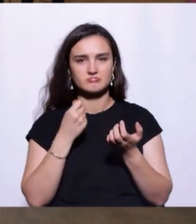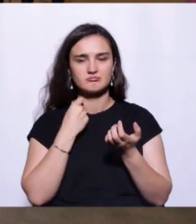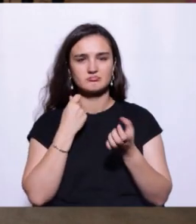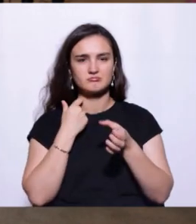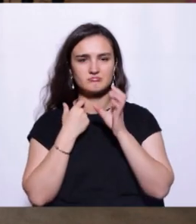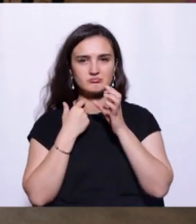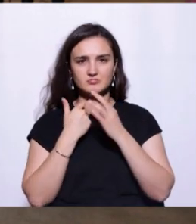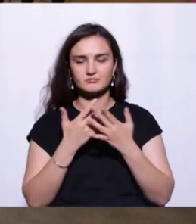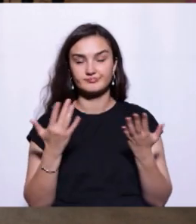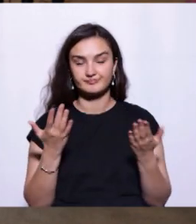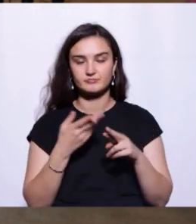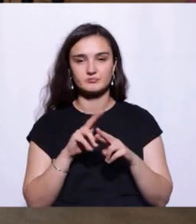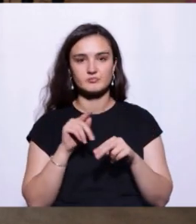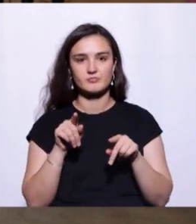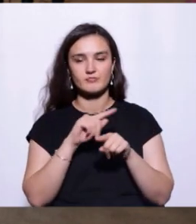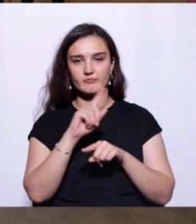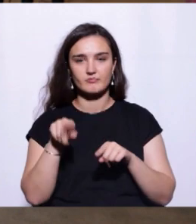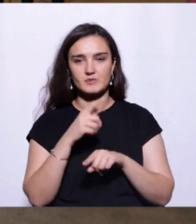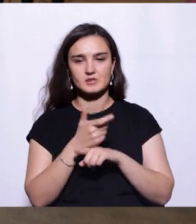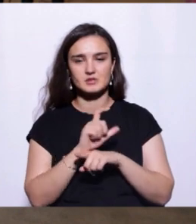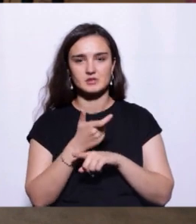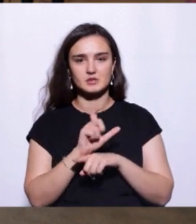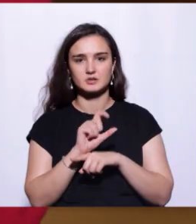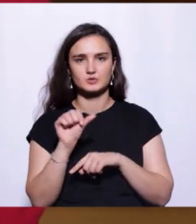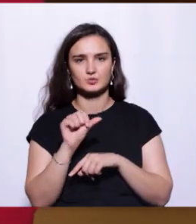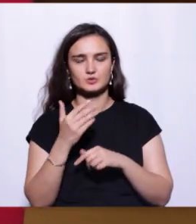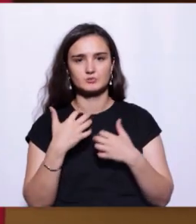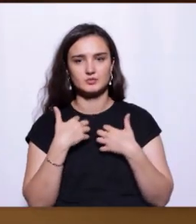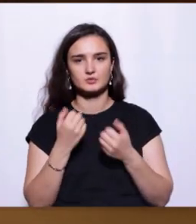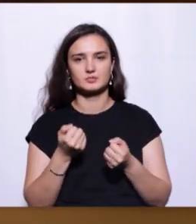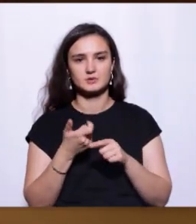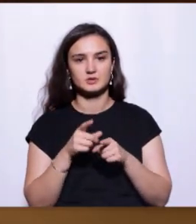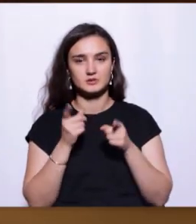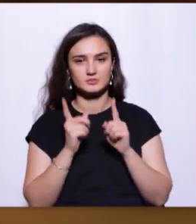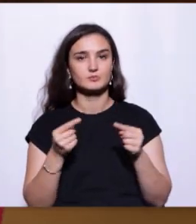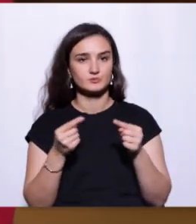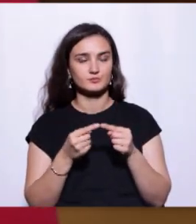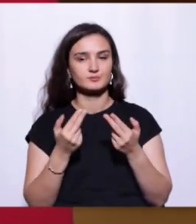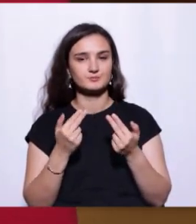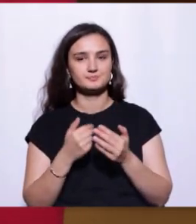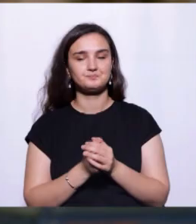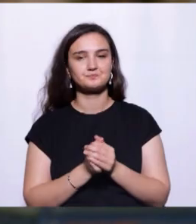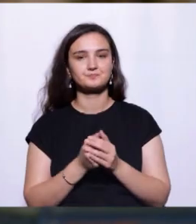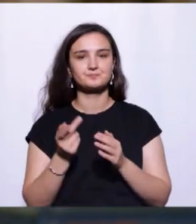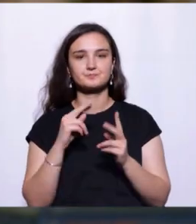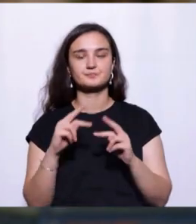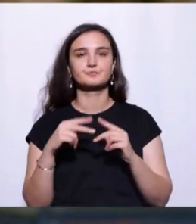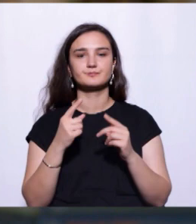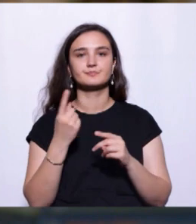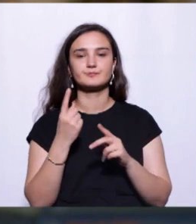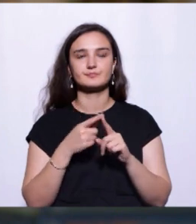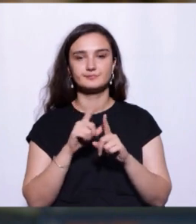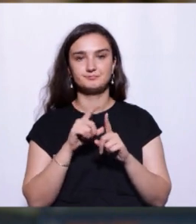drinking alcohol. Those are very bad for your health. That's very true. Now, let's move on to our first set